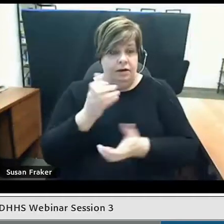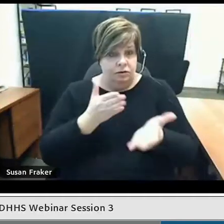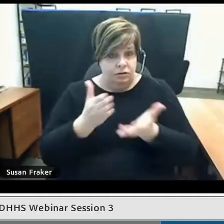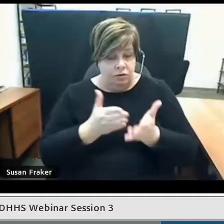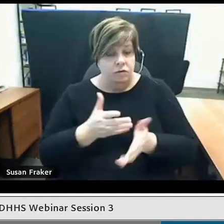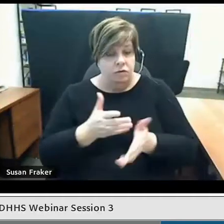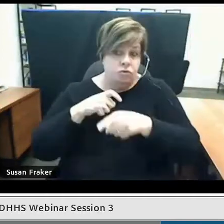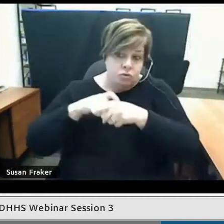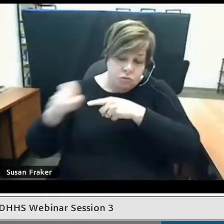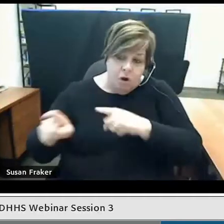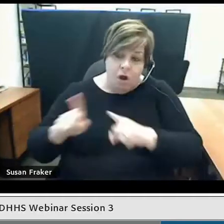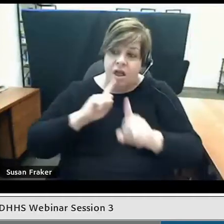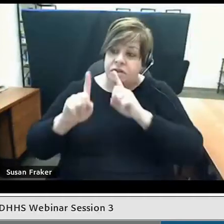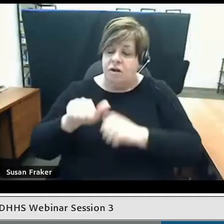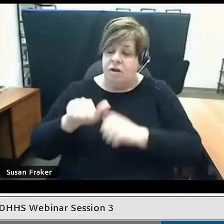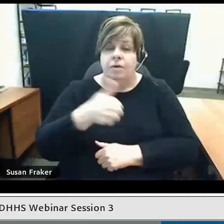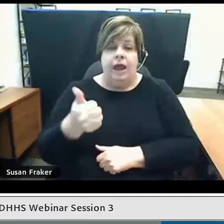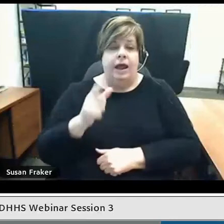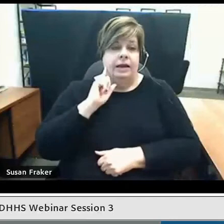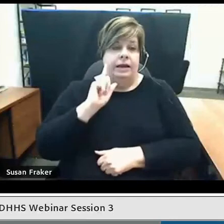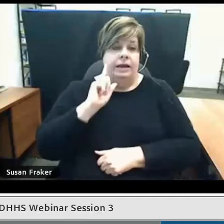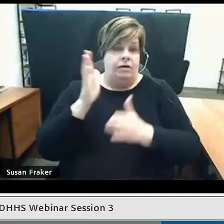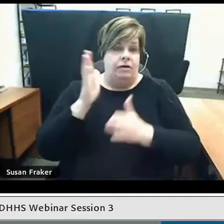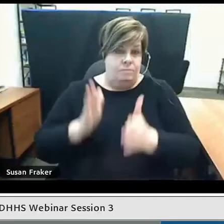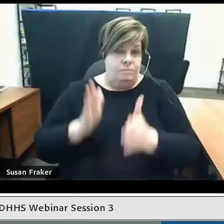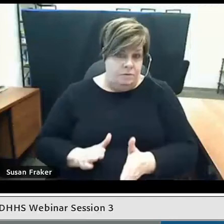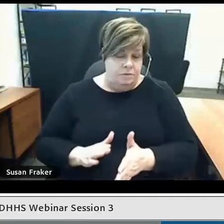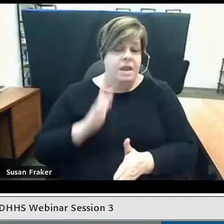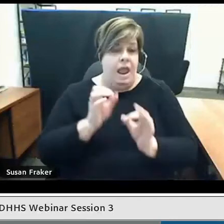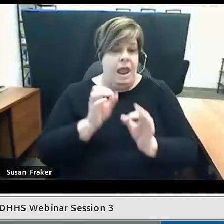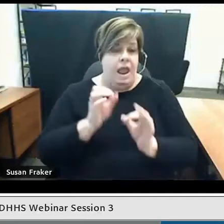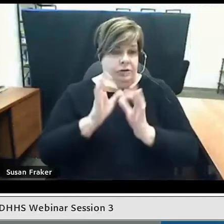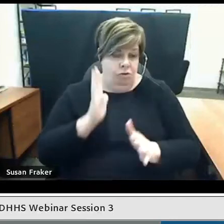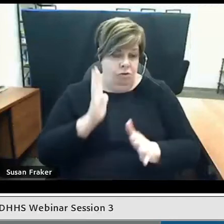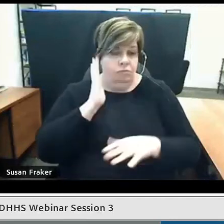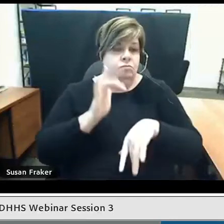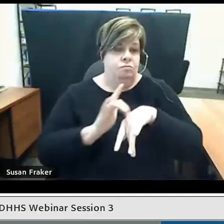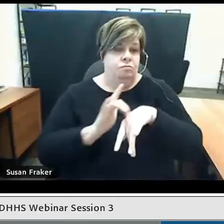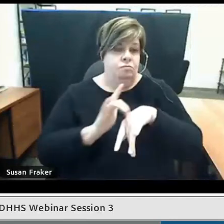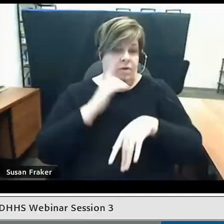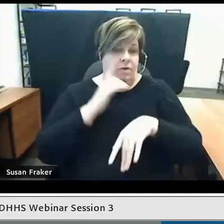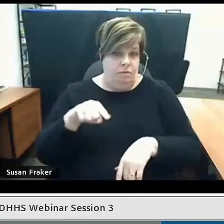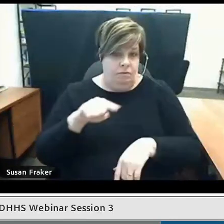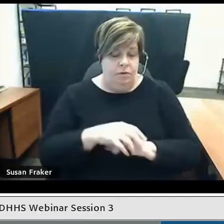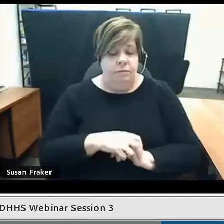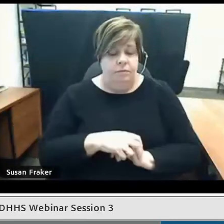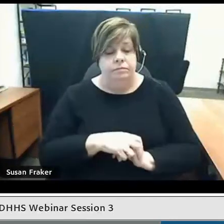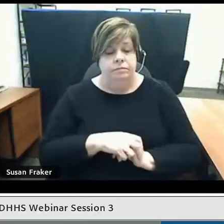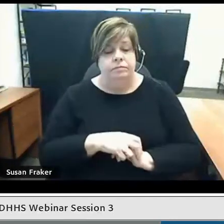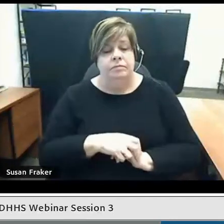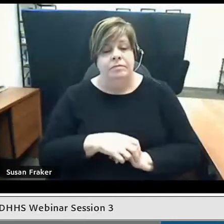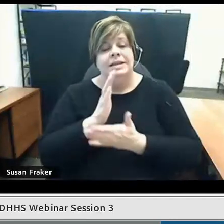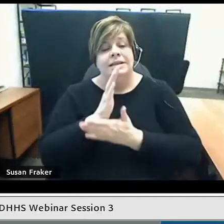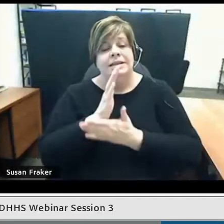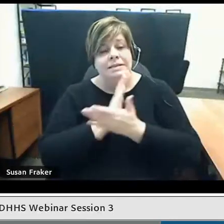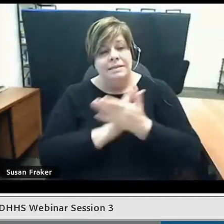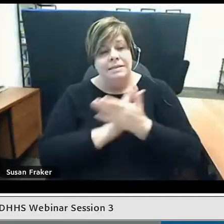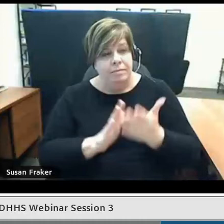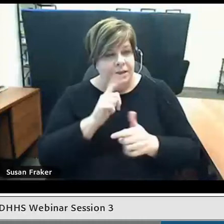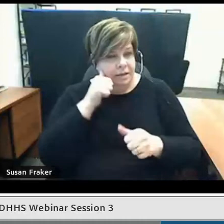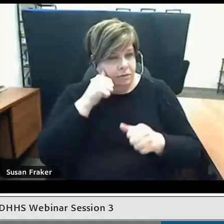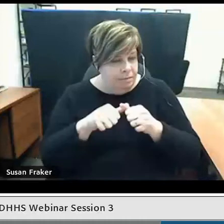call and talk to any deaf person, and a sign language interpreter will be available for you. Some of the things that you need to keep in